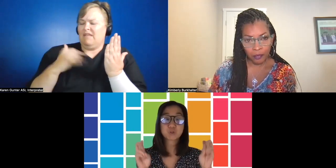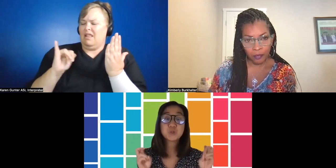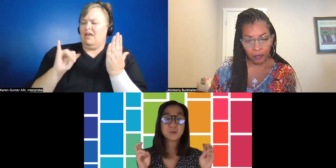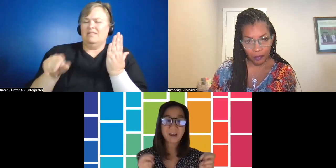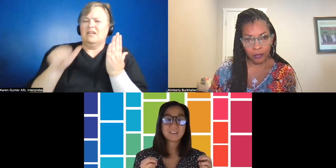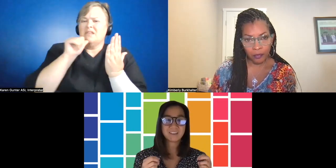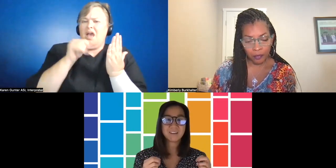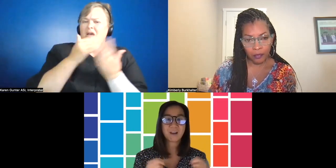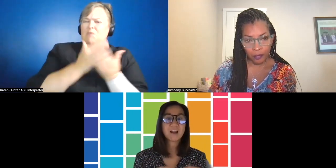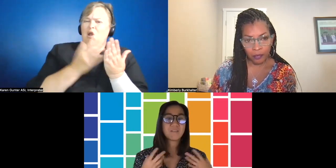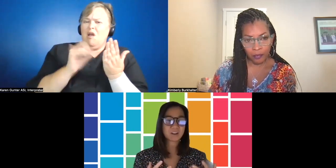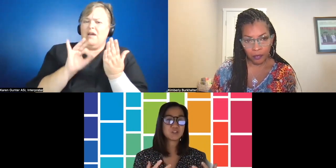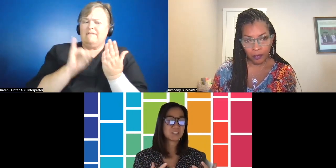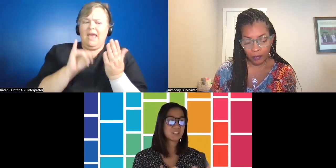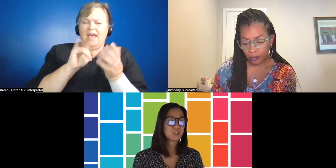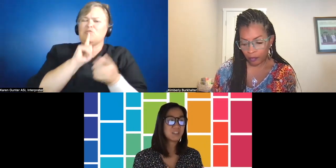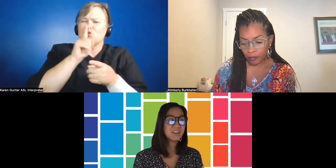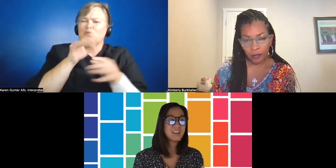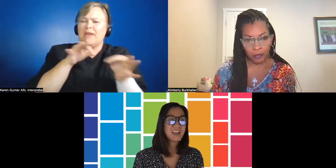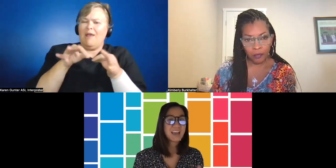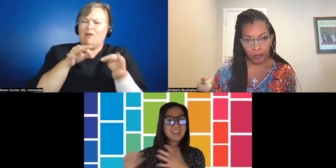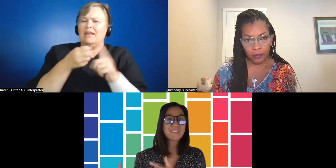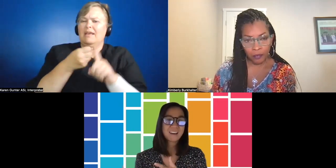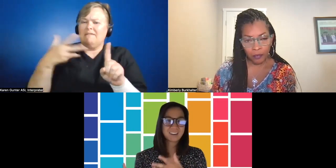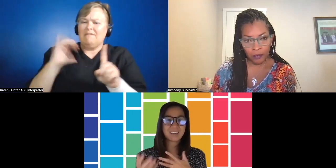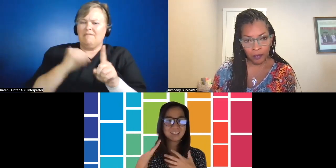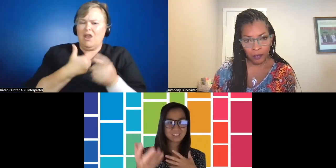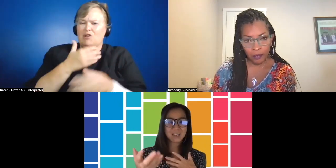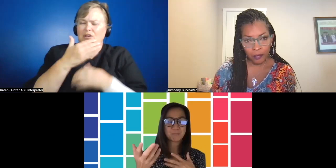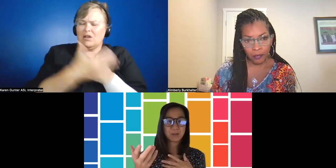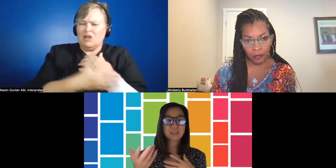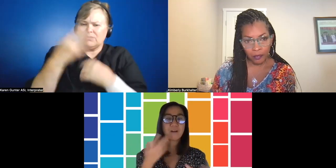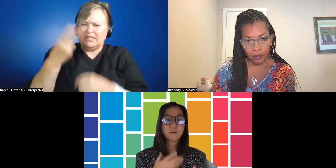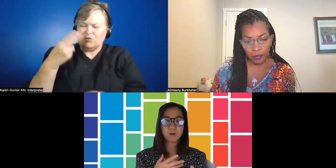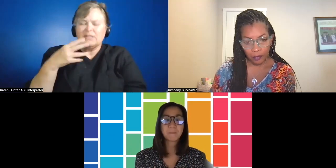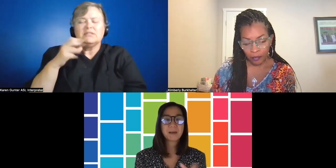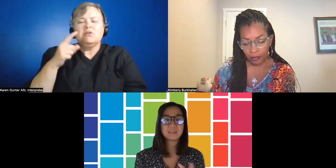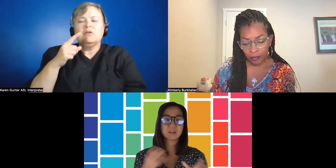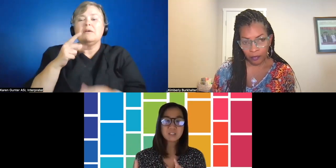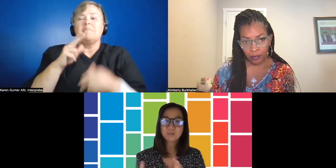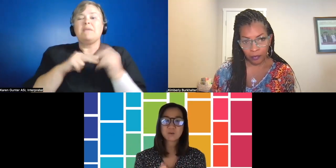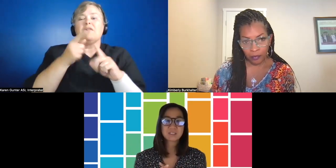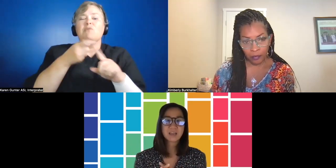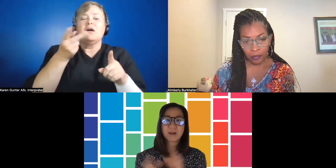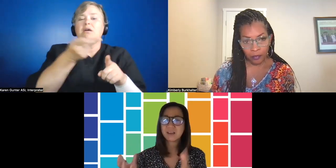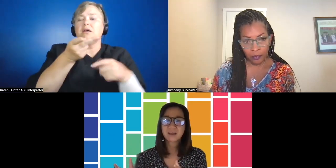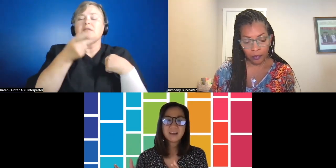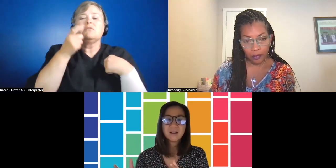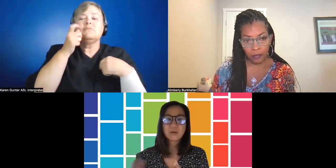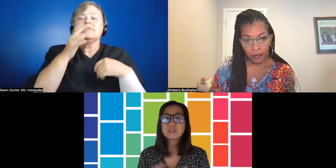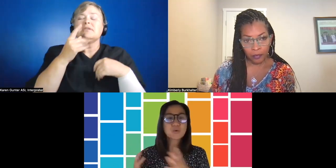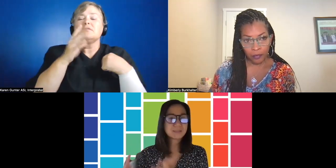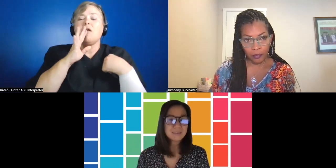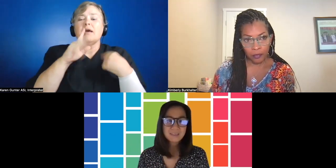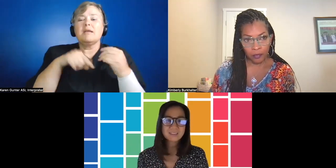the true narrative, right, of our country's history. And in that, and again, just kind of building off of what Benz and Christopher were saying, right, like